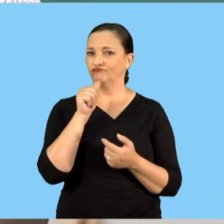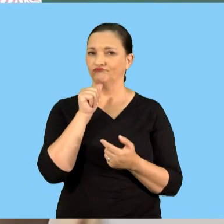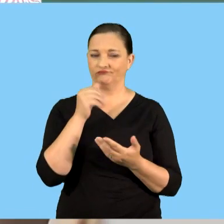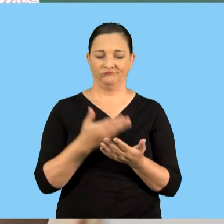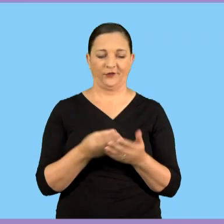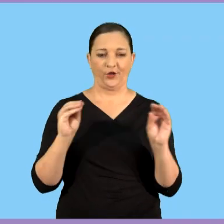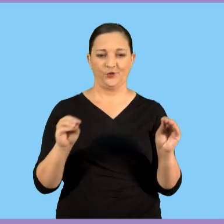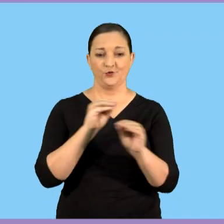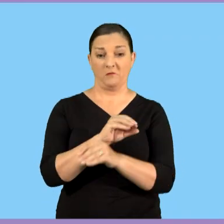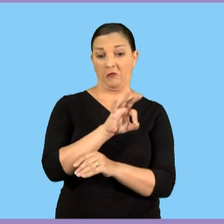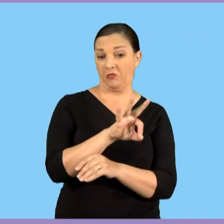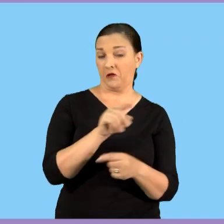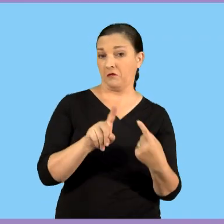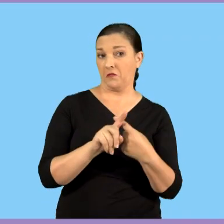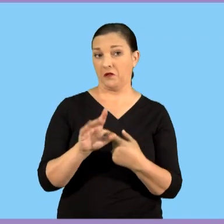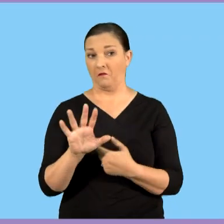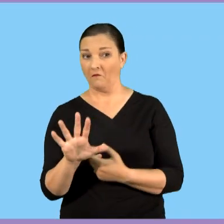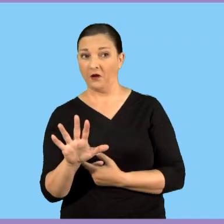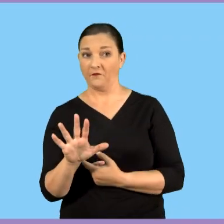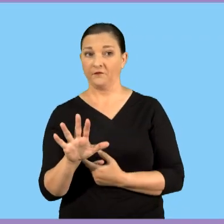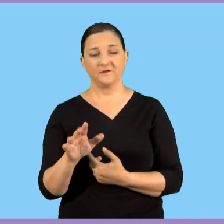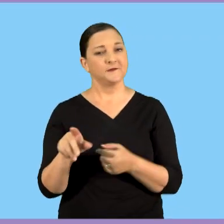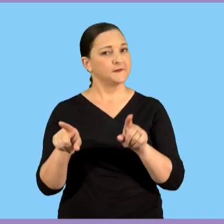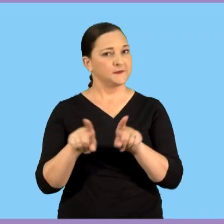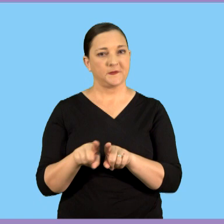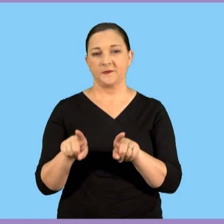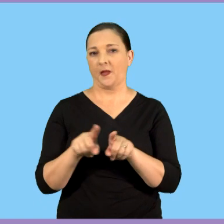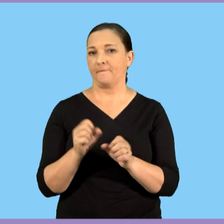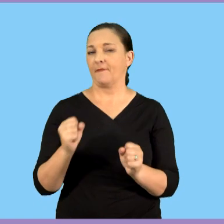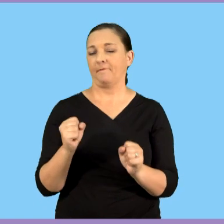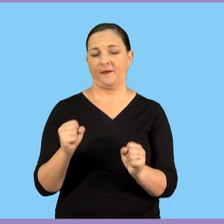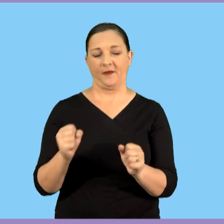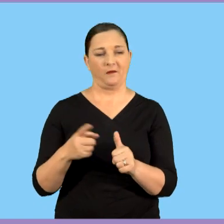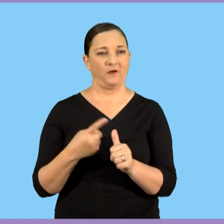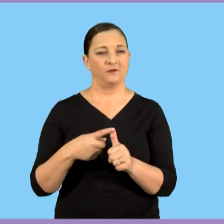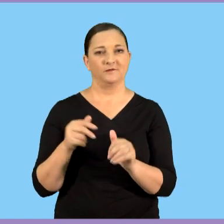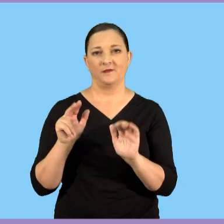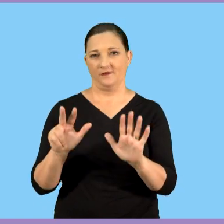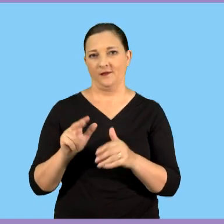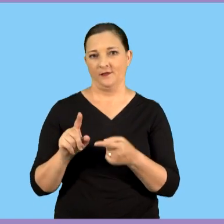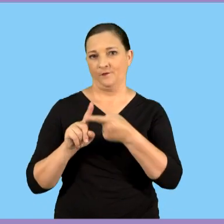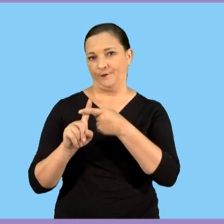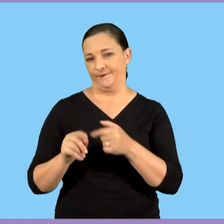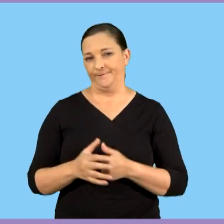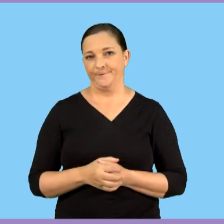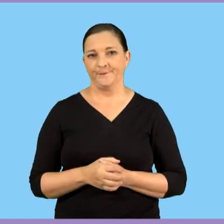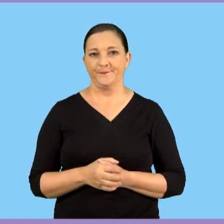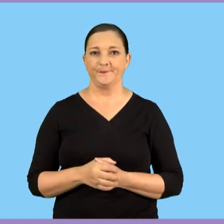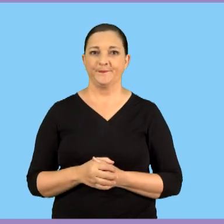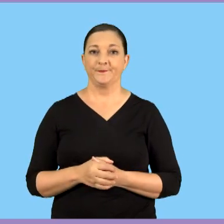So 3 plus 5, because they are both positive, our answer is still going to be a positive